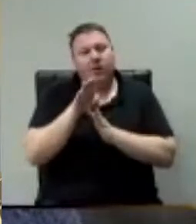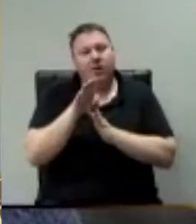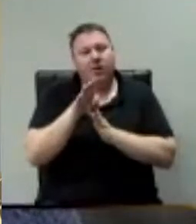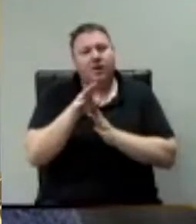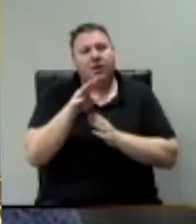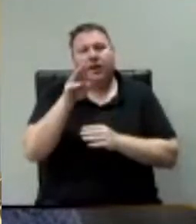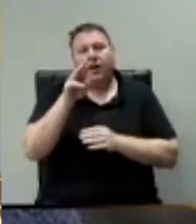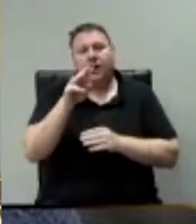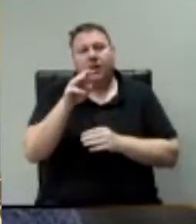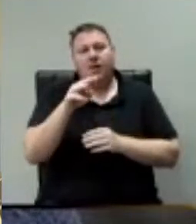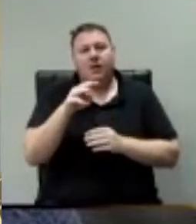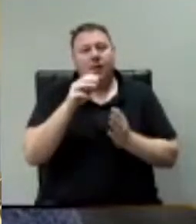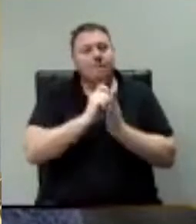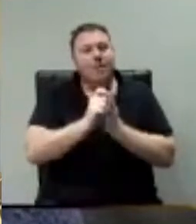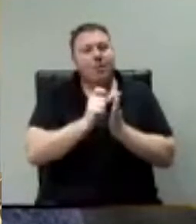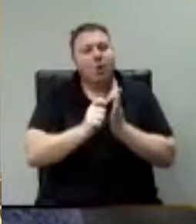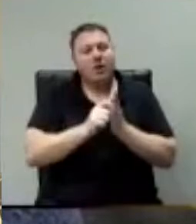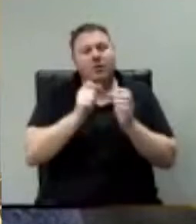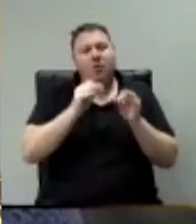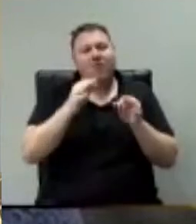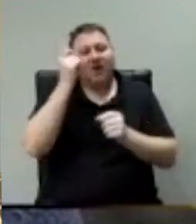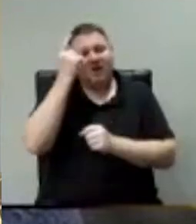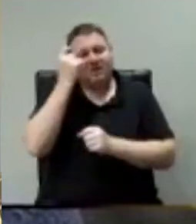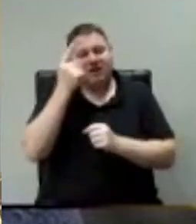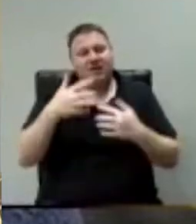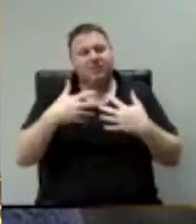memorandum of understanding? Thanks, Chair.